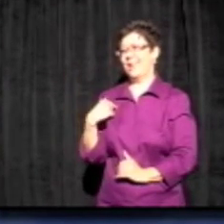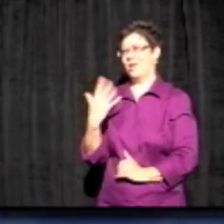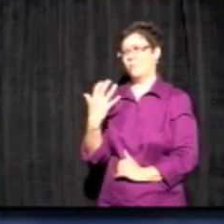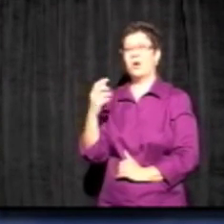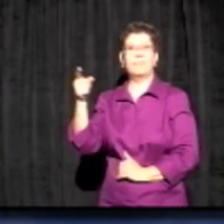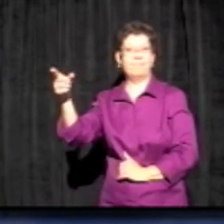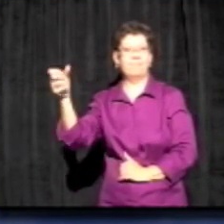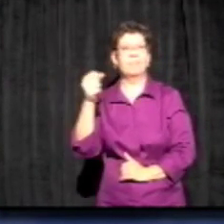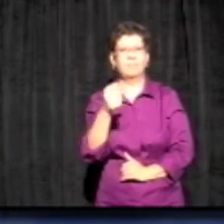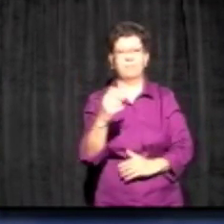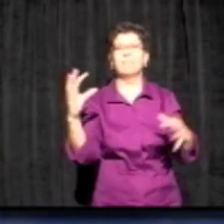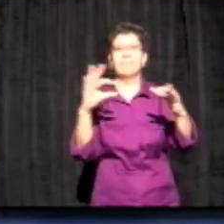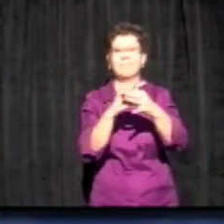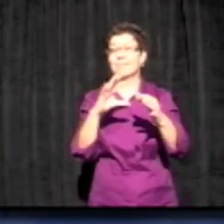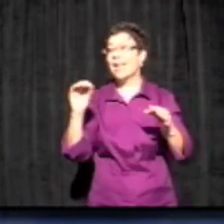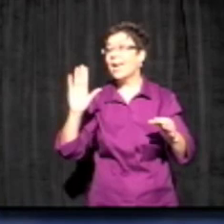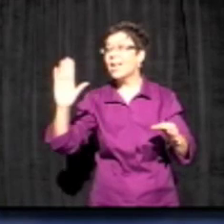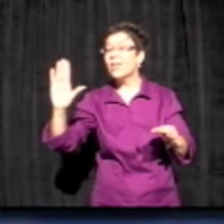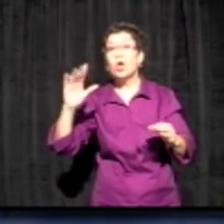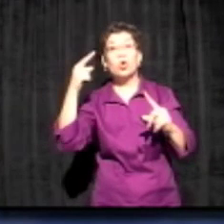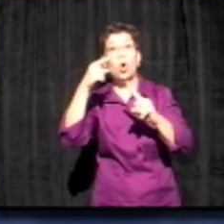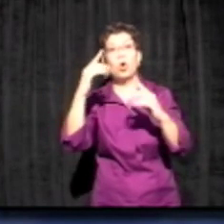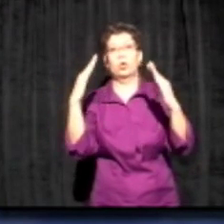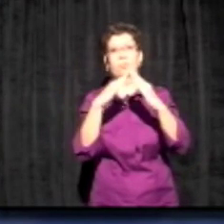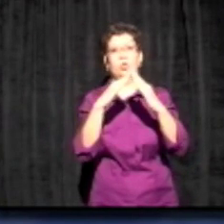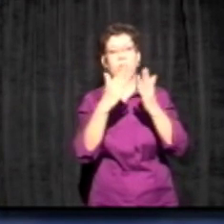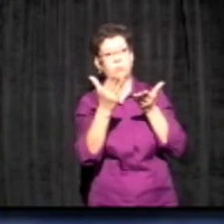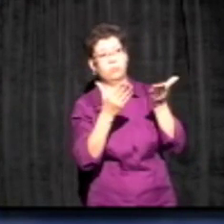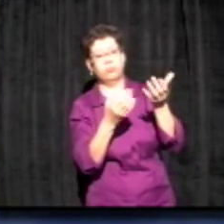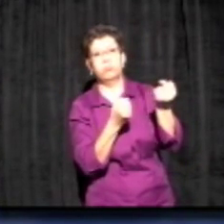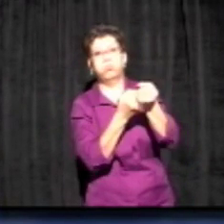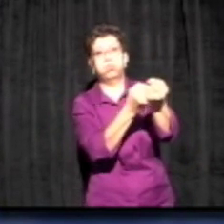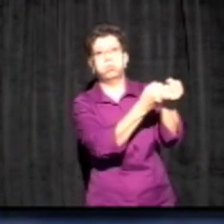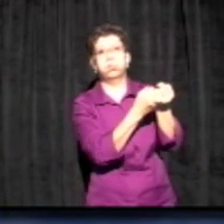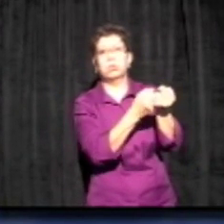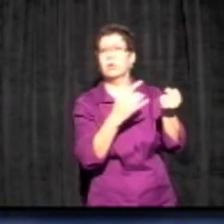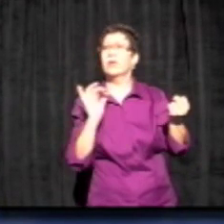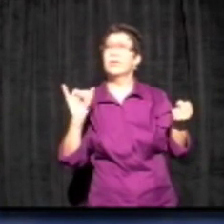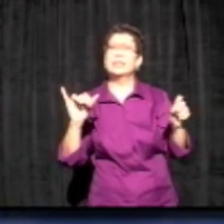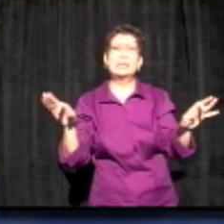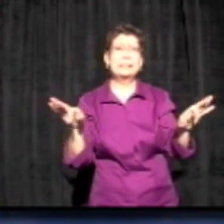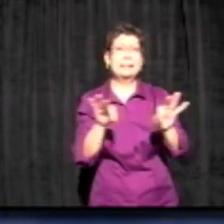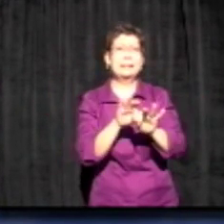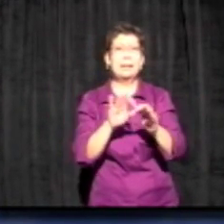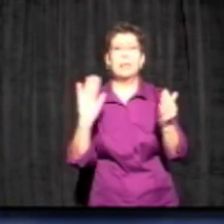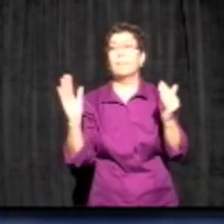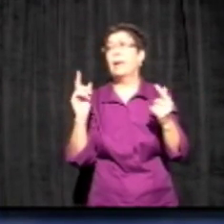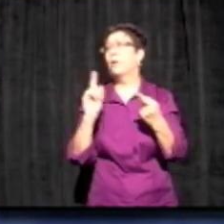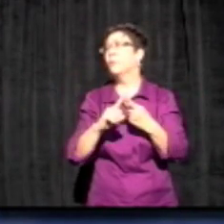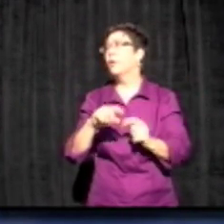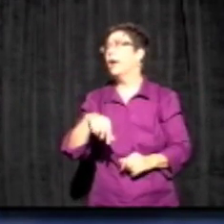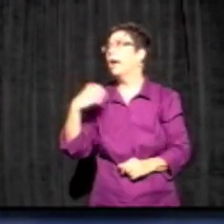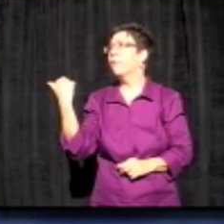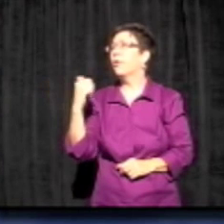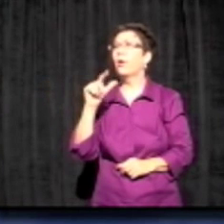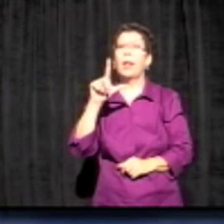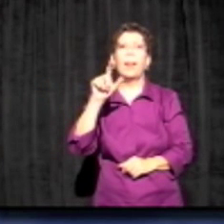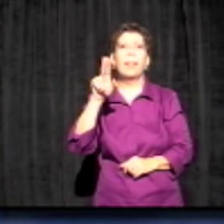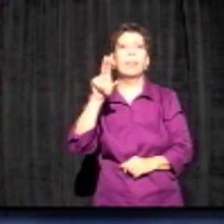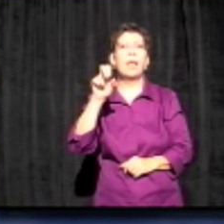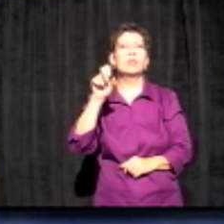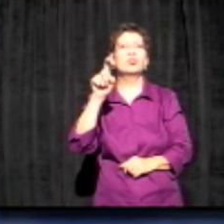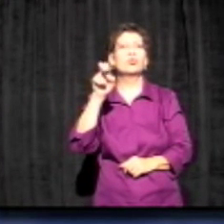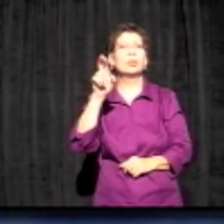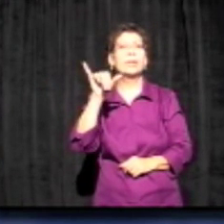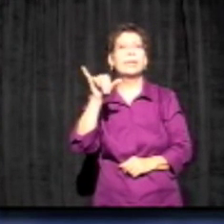are community-minded. These are attributes far more important than any of the superficial luxuries that